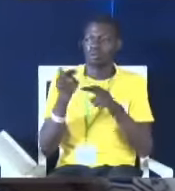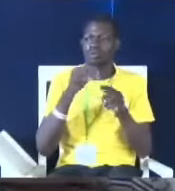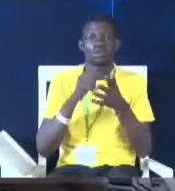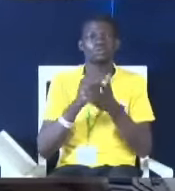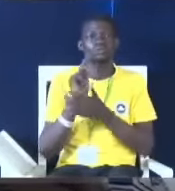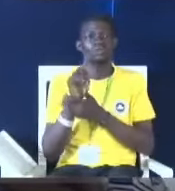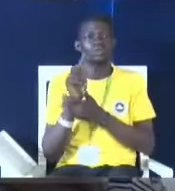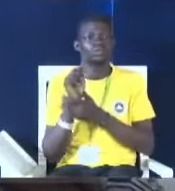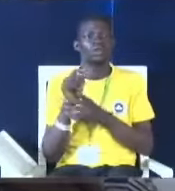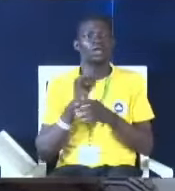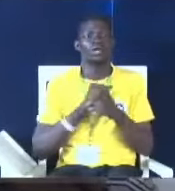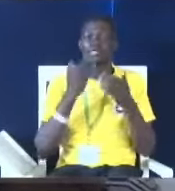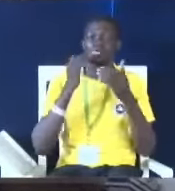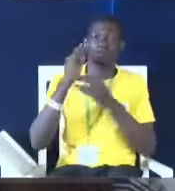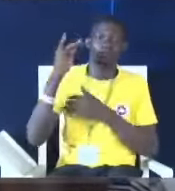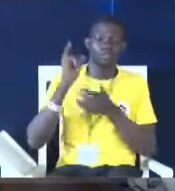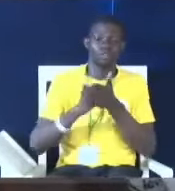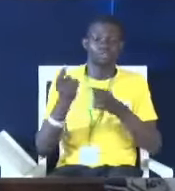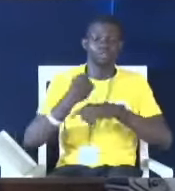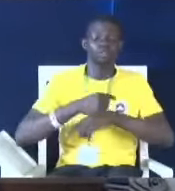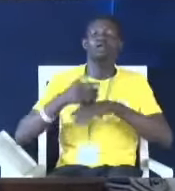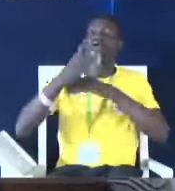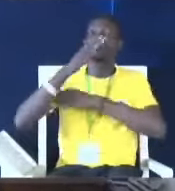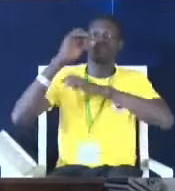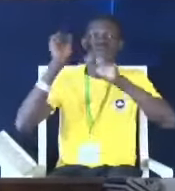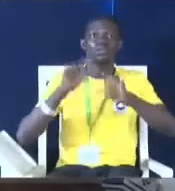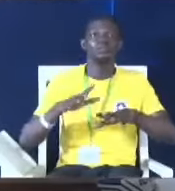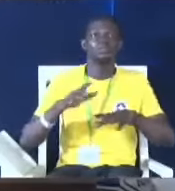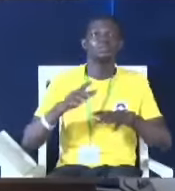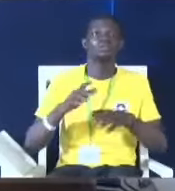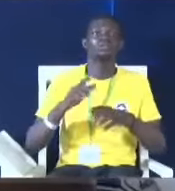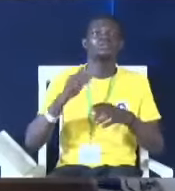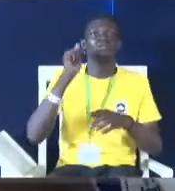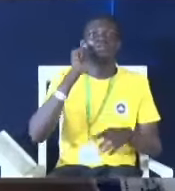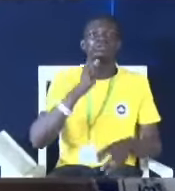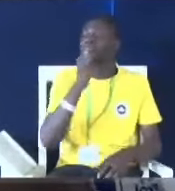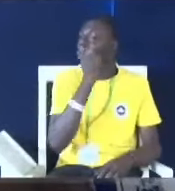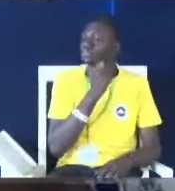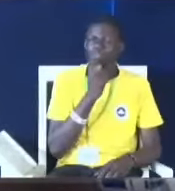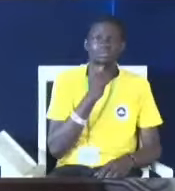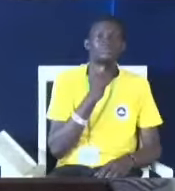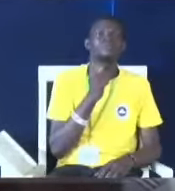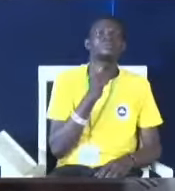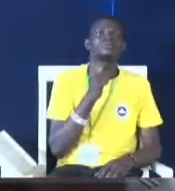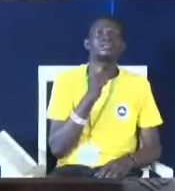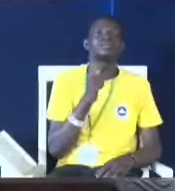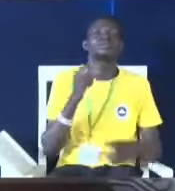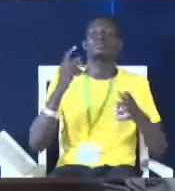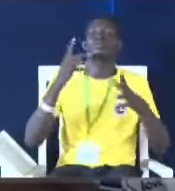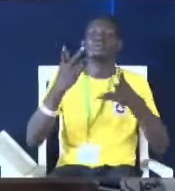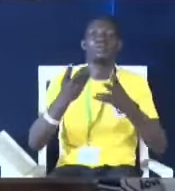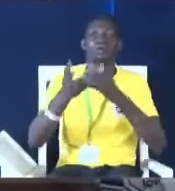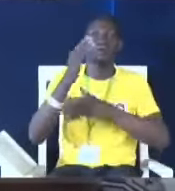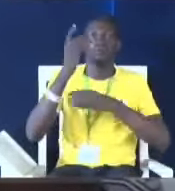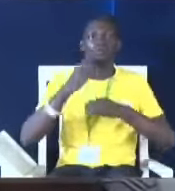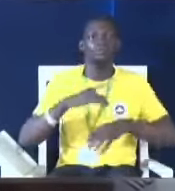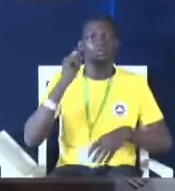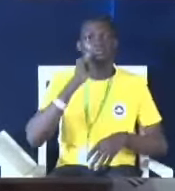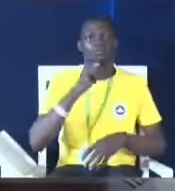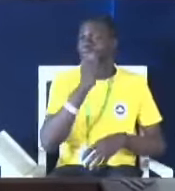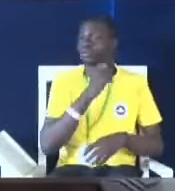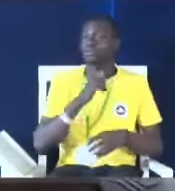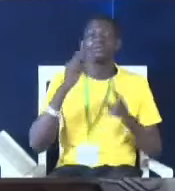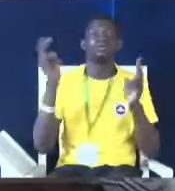TV. And I thank God today that the Lord blessed me with a set of twins, a man and a child, Taiwan and Kainde, Victor and